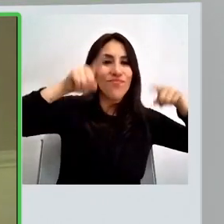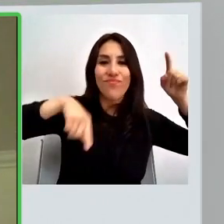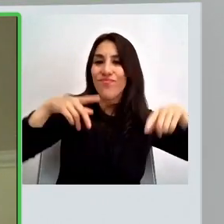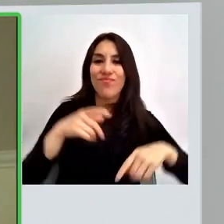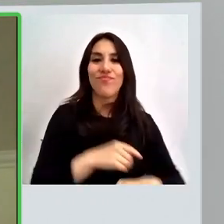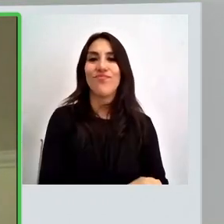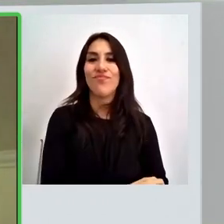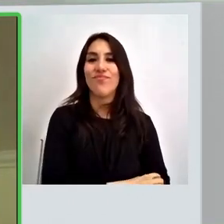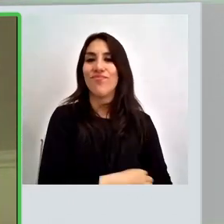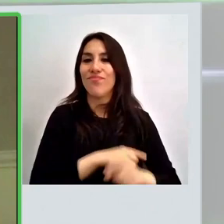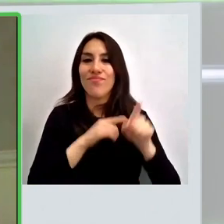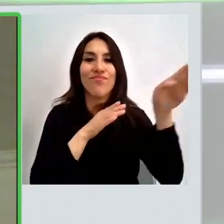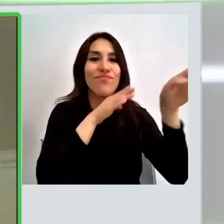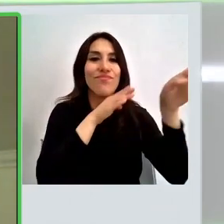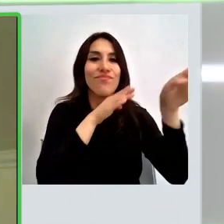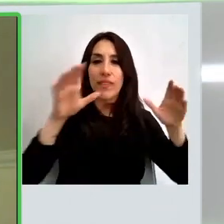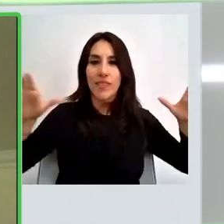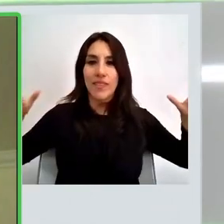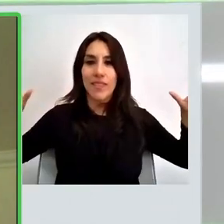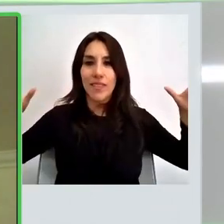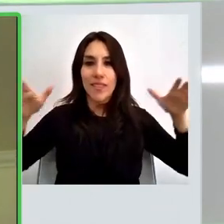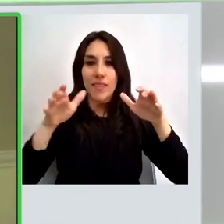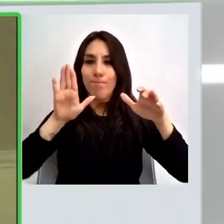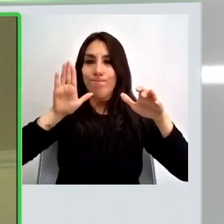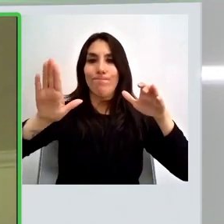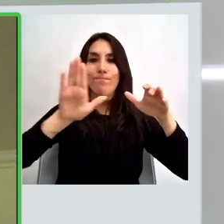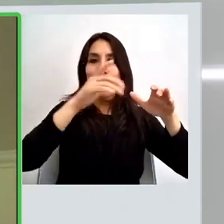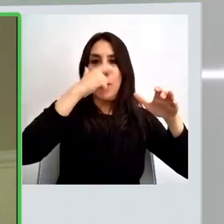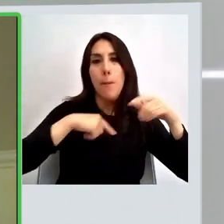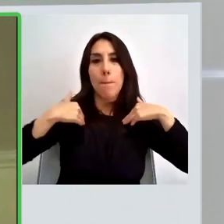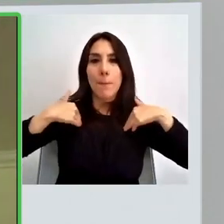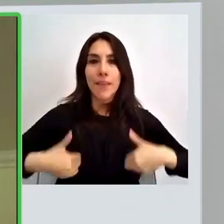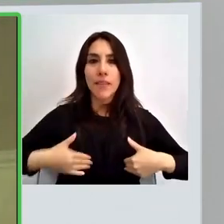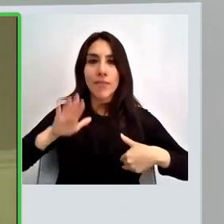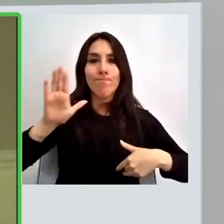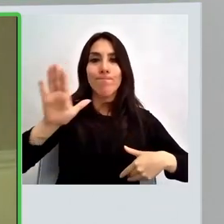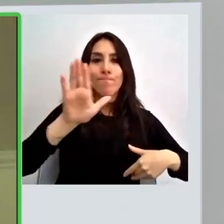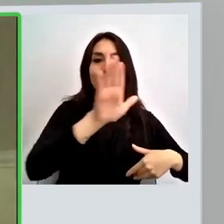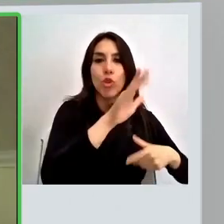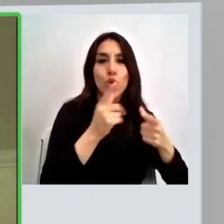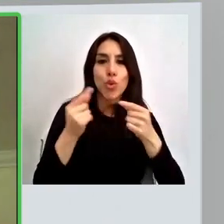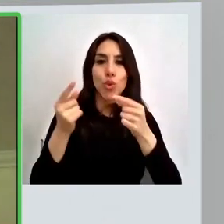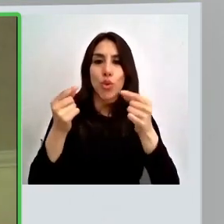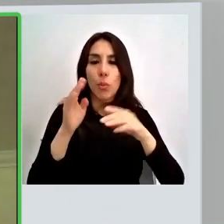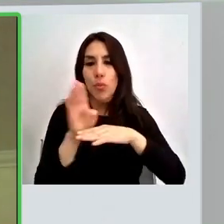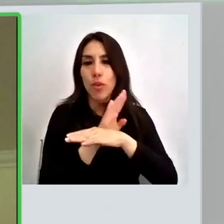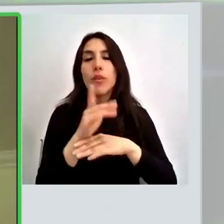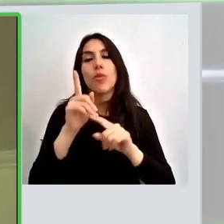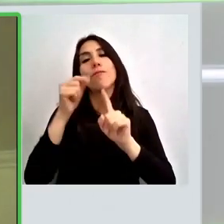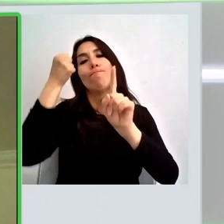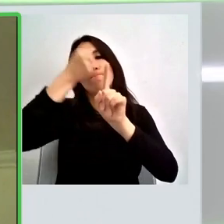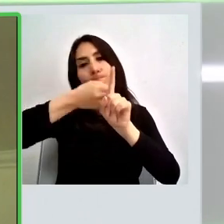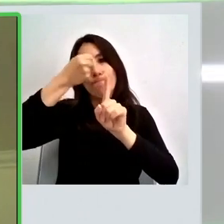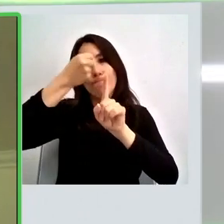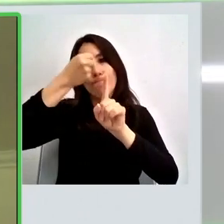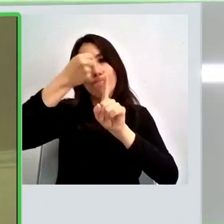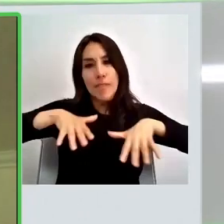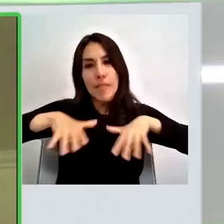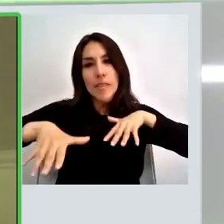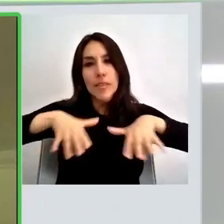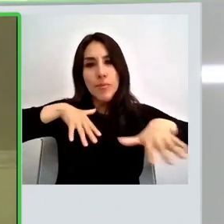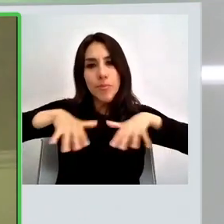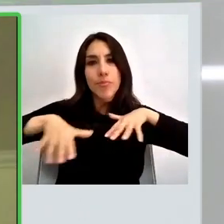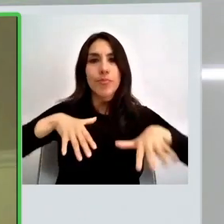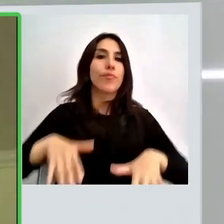that made an effort to reach out to the disability community